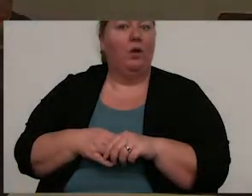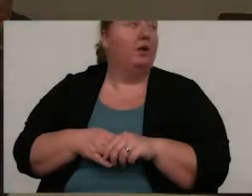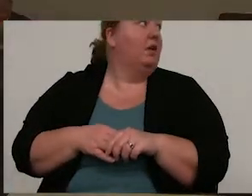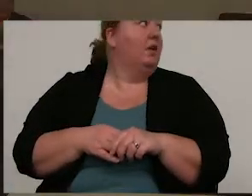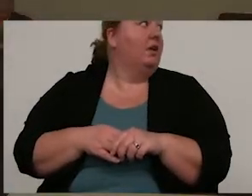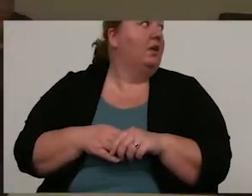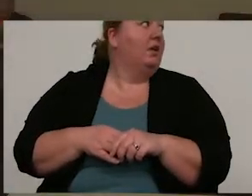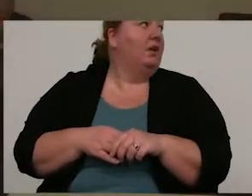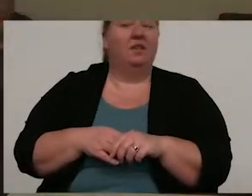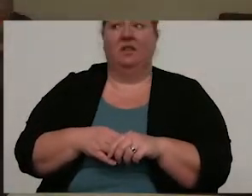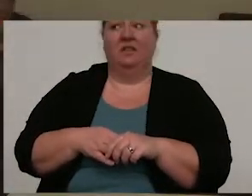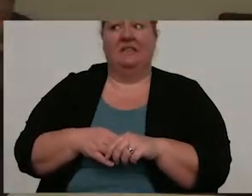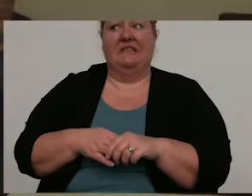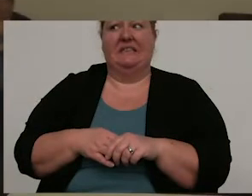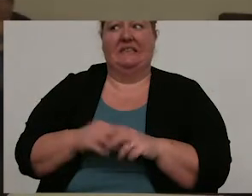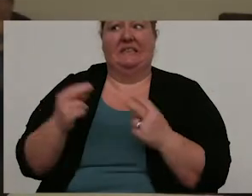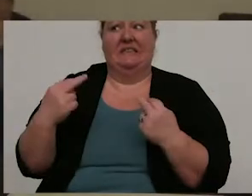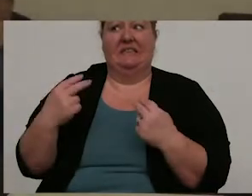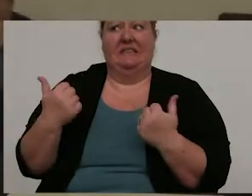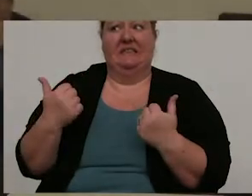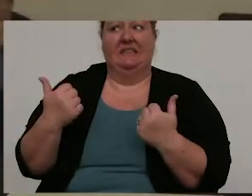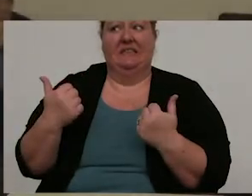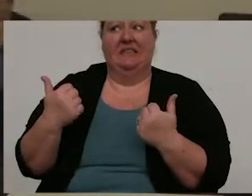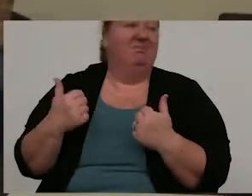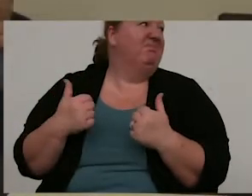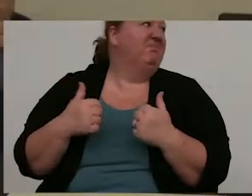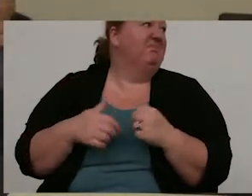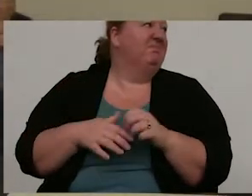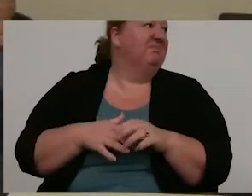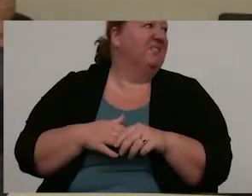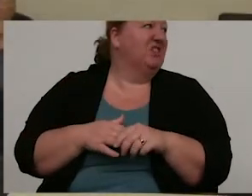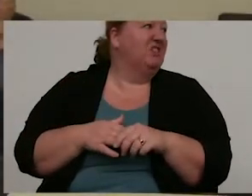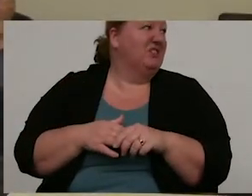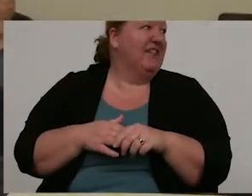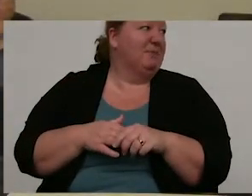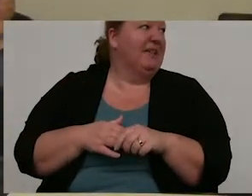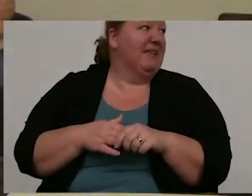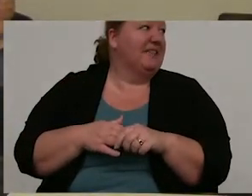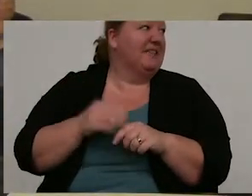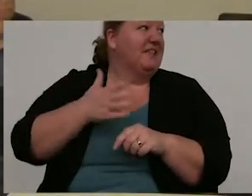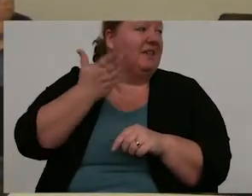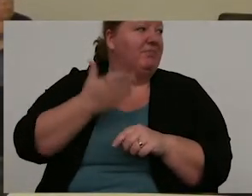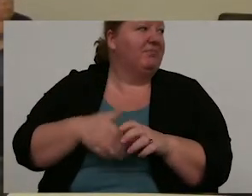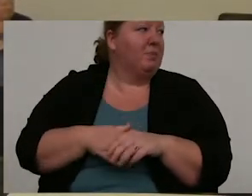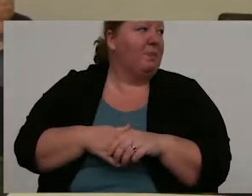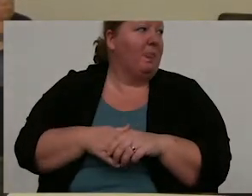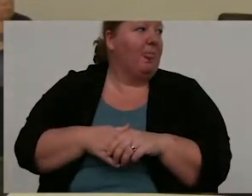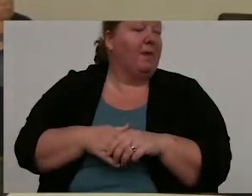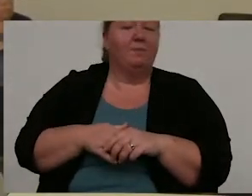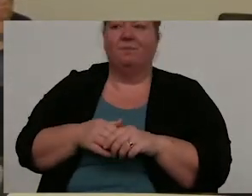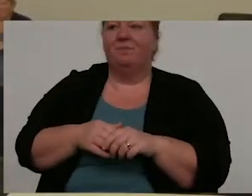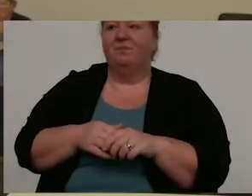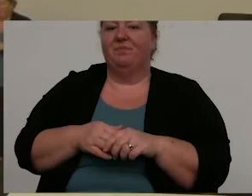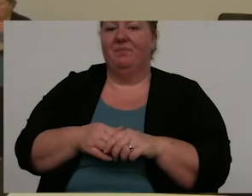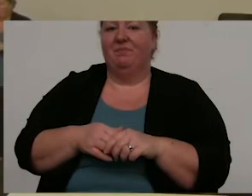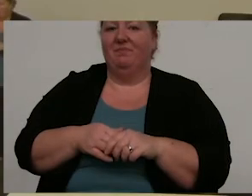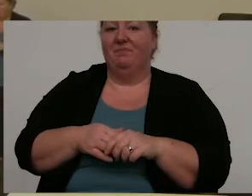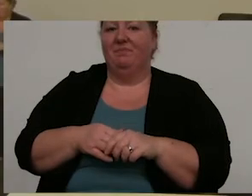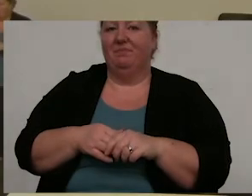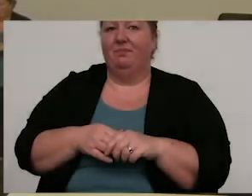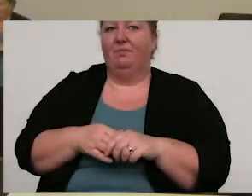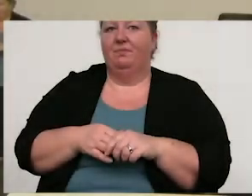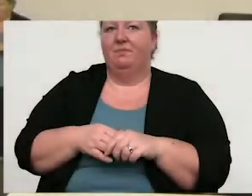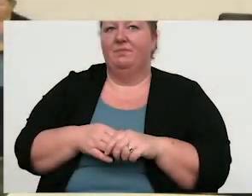Oh! Is that okay for you? Yes. Can you still see the sign? Would you want it up? No, let me have it. I don't mind if the lights are